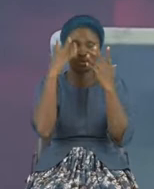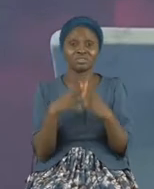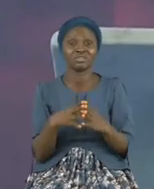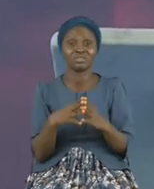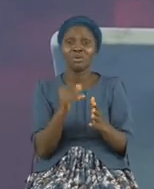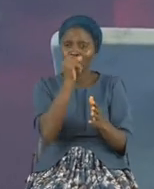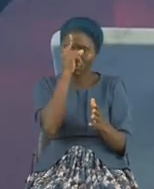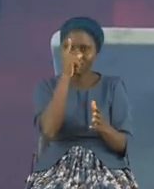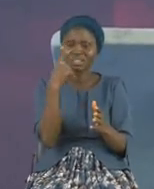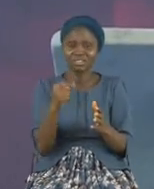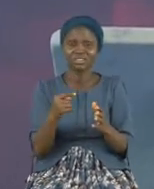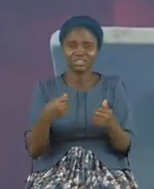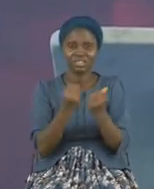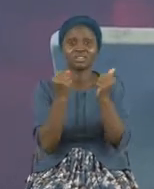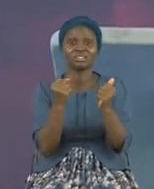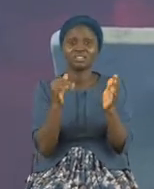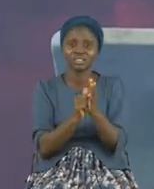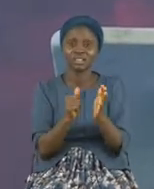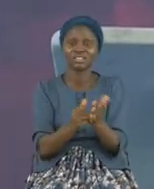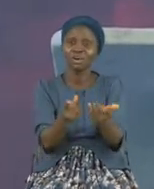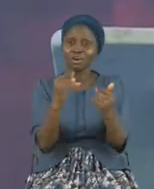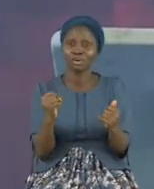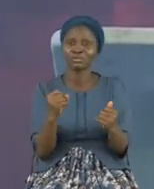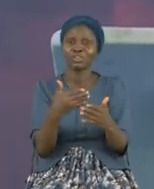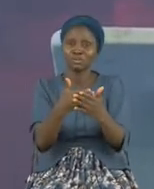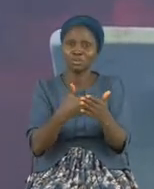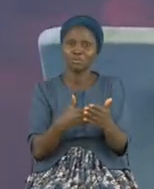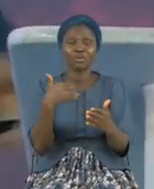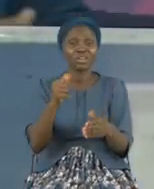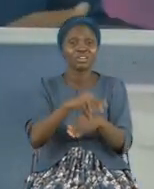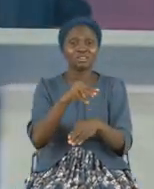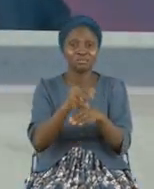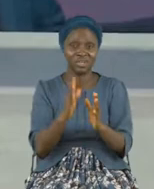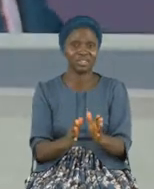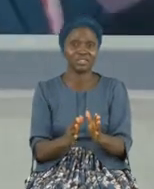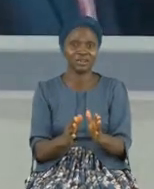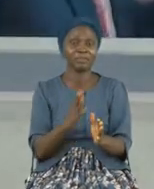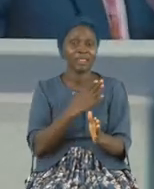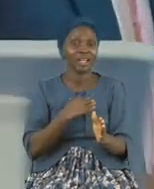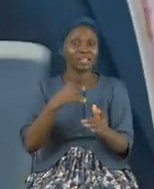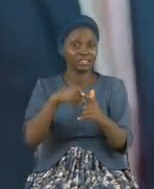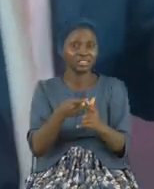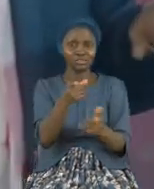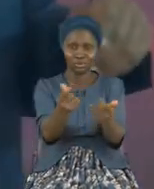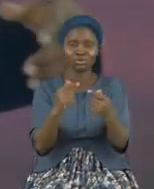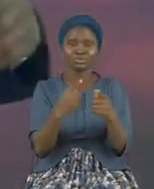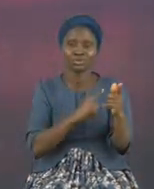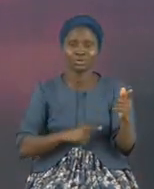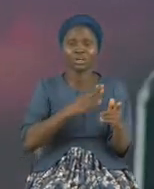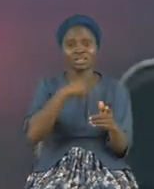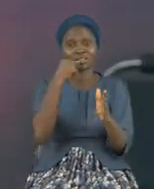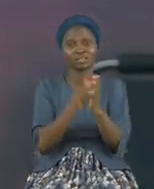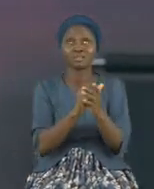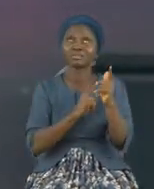the challenge that comes before a minister. And then you come to the Lord and you say, Lord, I want to